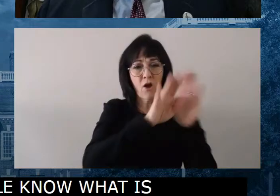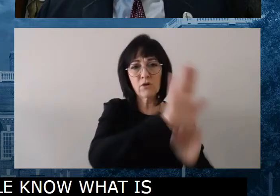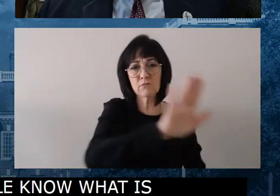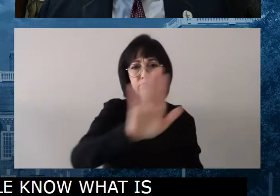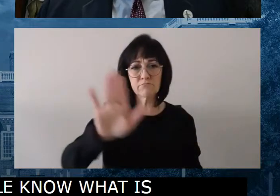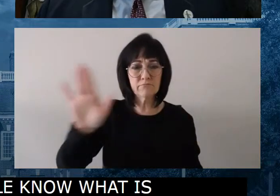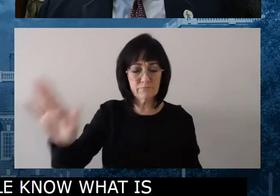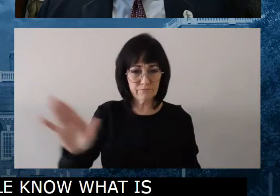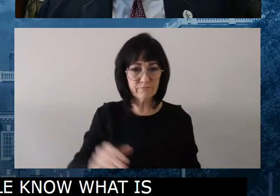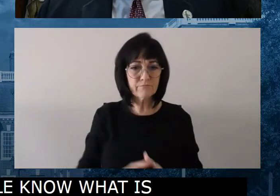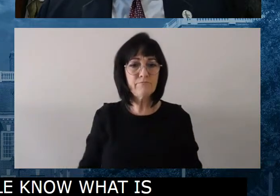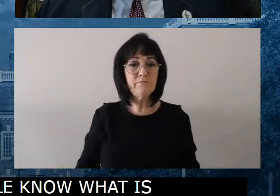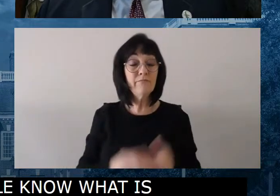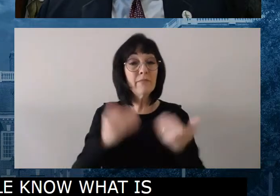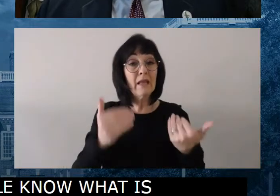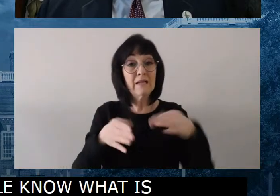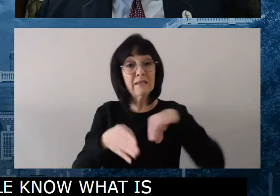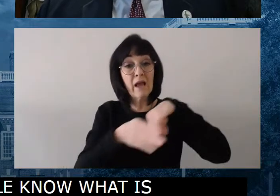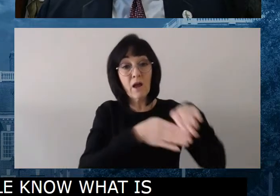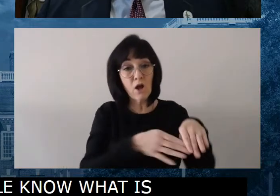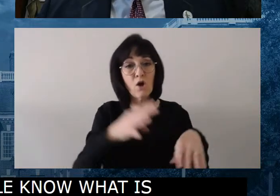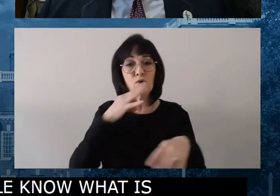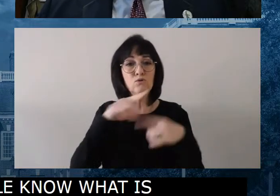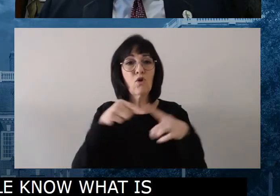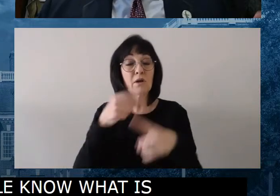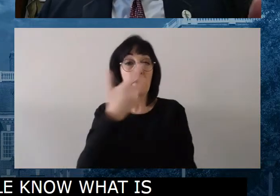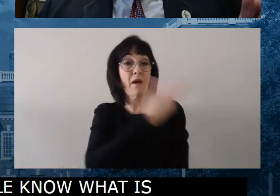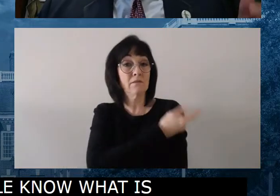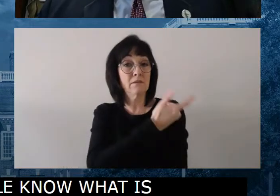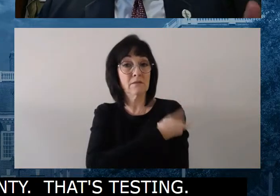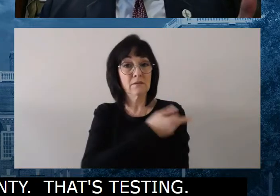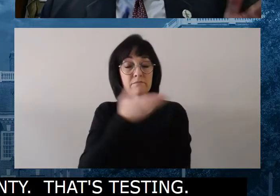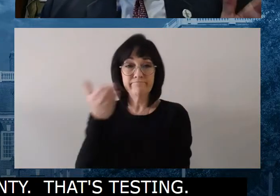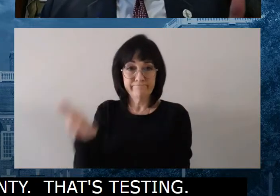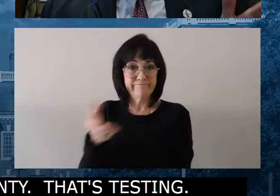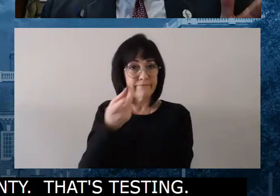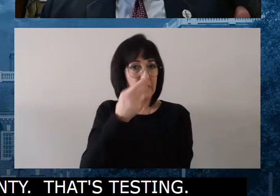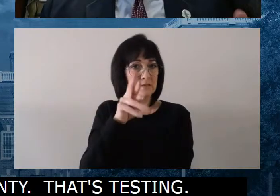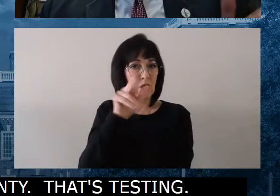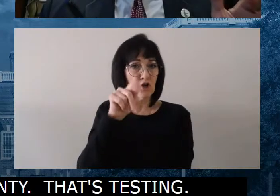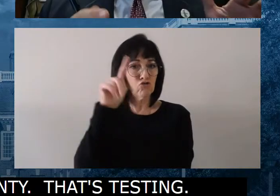Dr. Rattay went over the complexity that we've had of making sure we